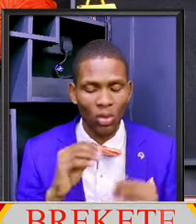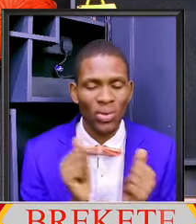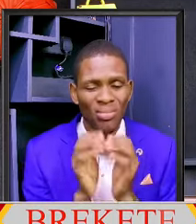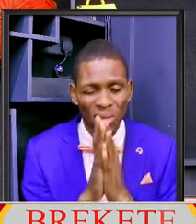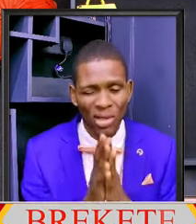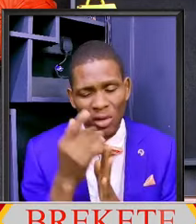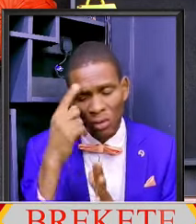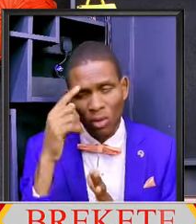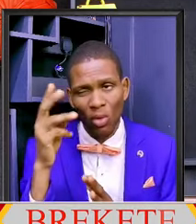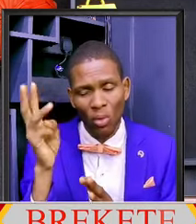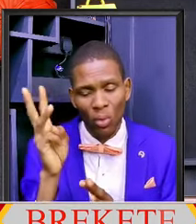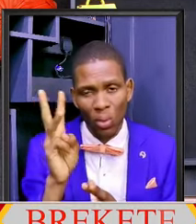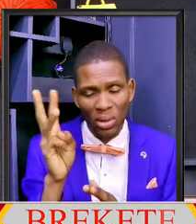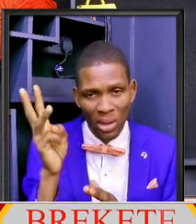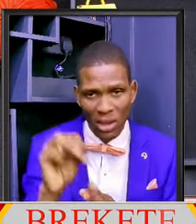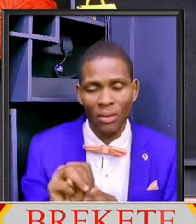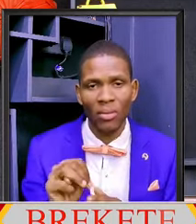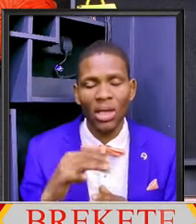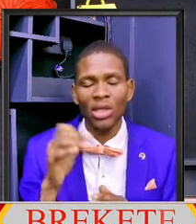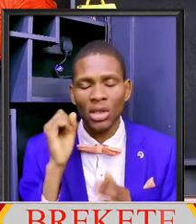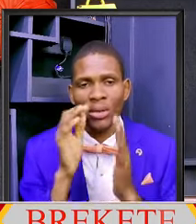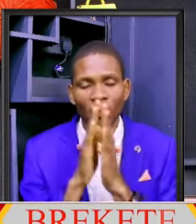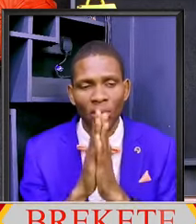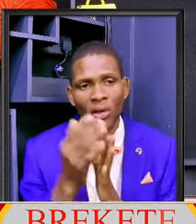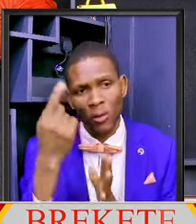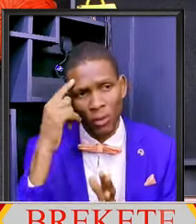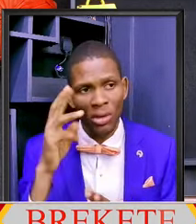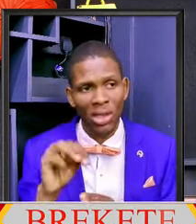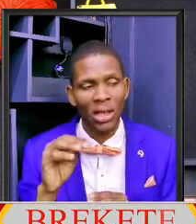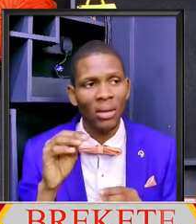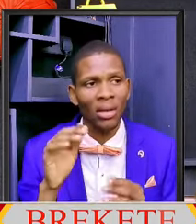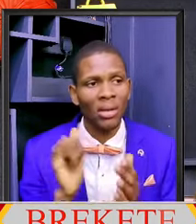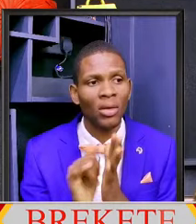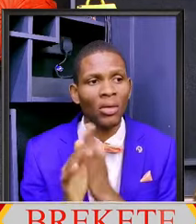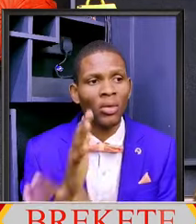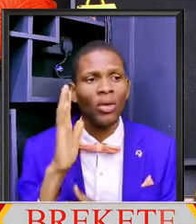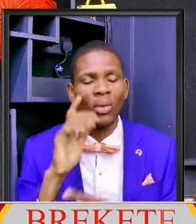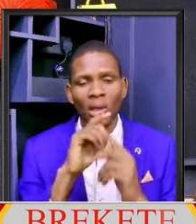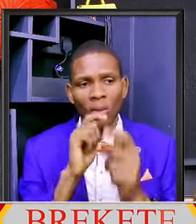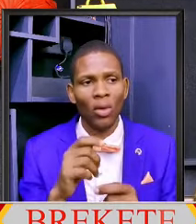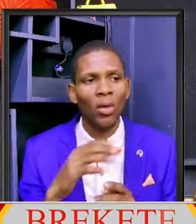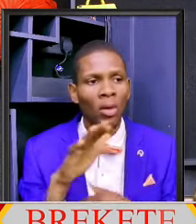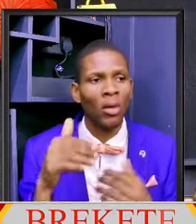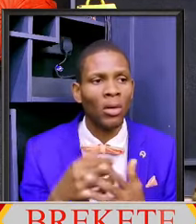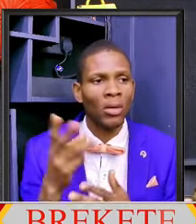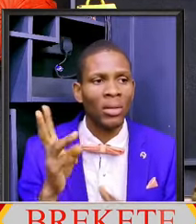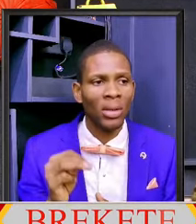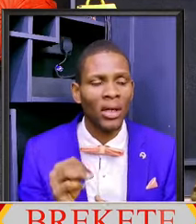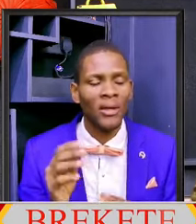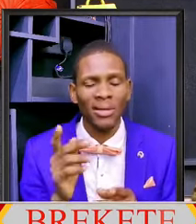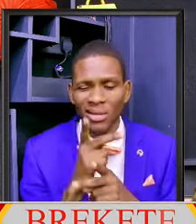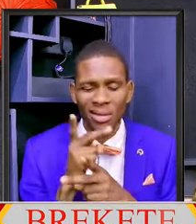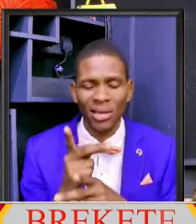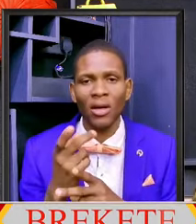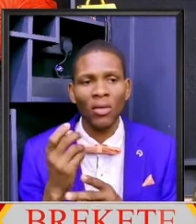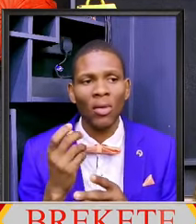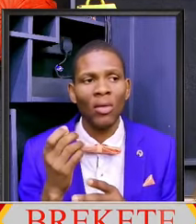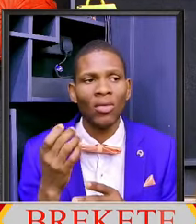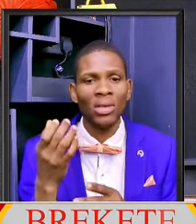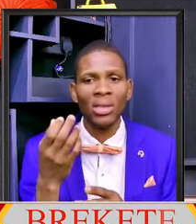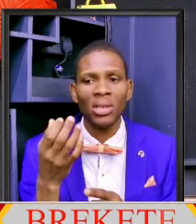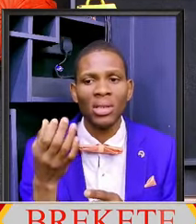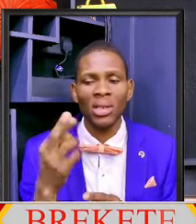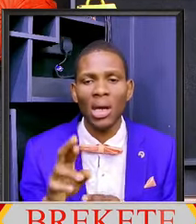they now she pray for them for may God reward all of them take care of their